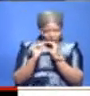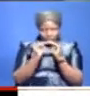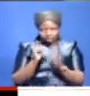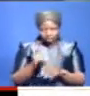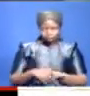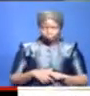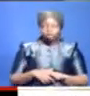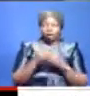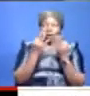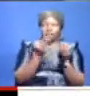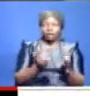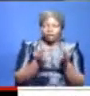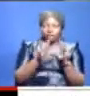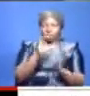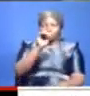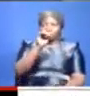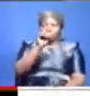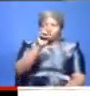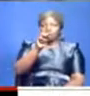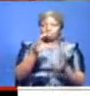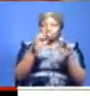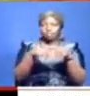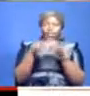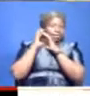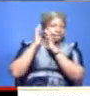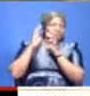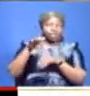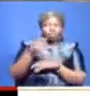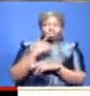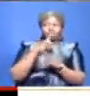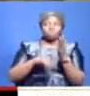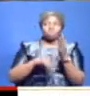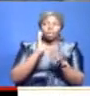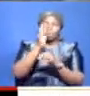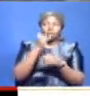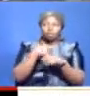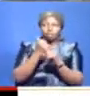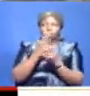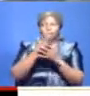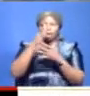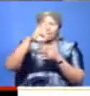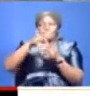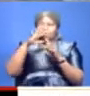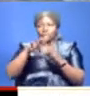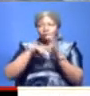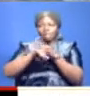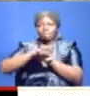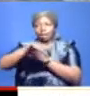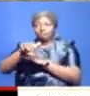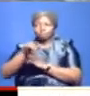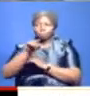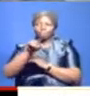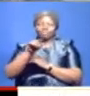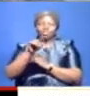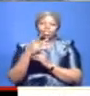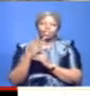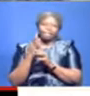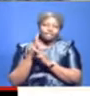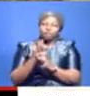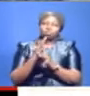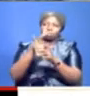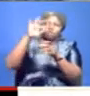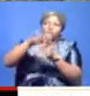Officials of the ODM party in Kilifi County say they will ensure that electorate in the county are not swayed into voting